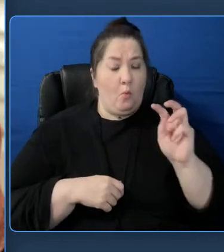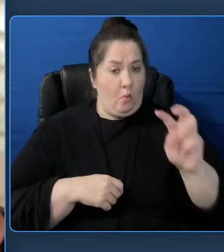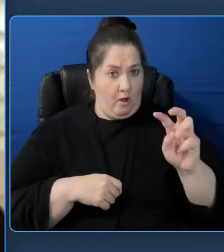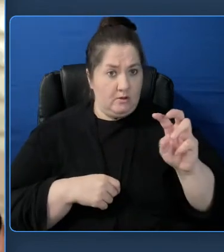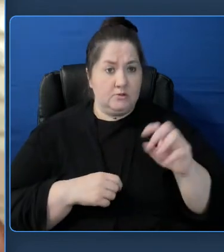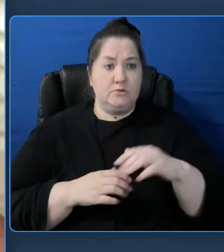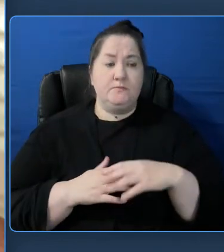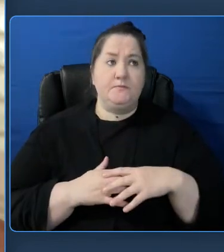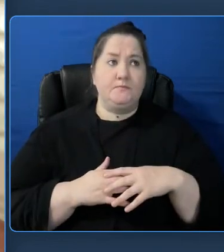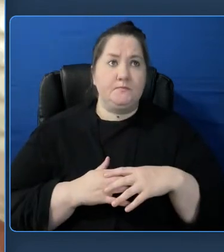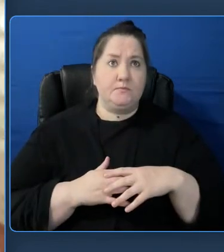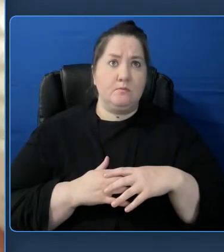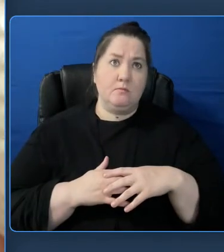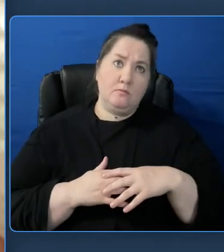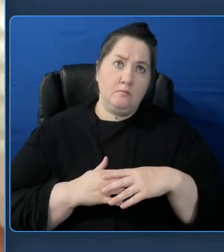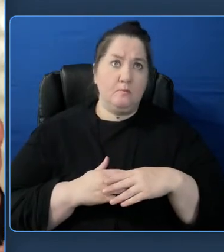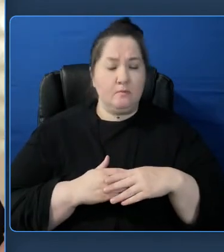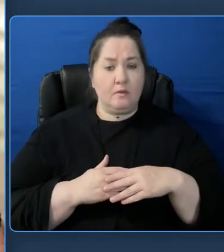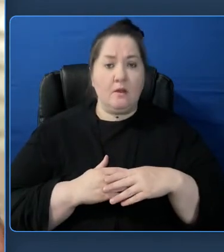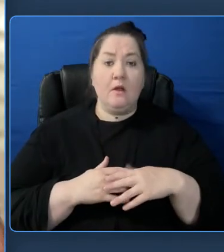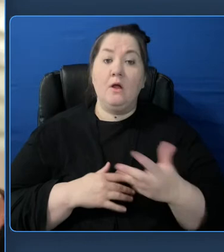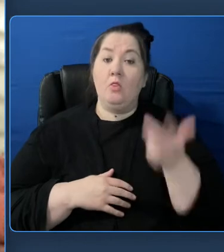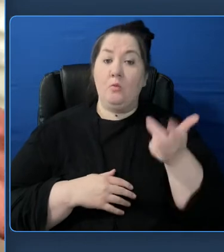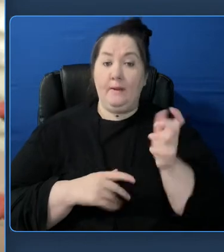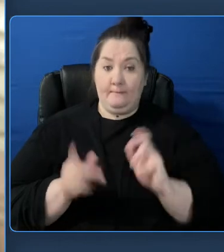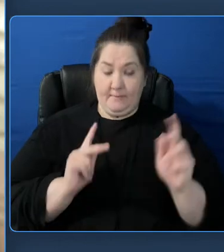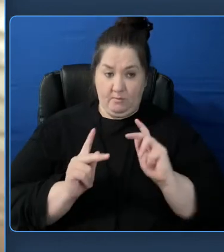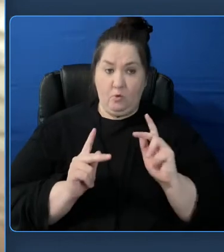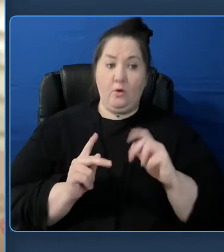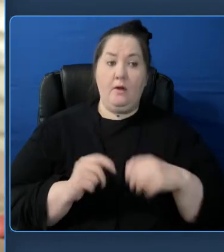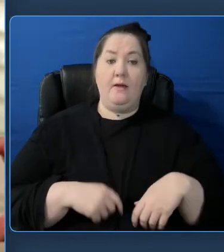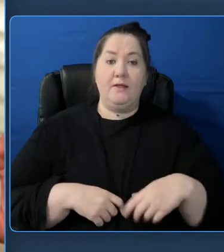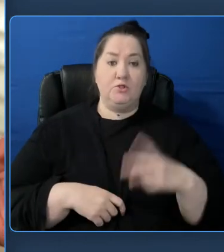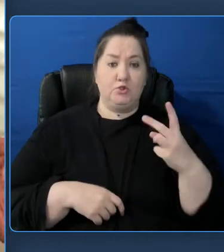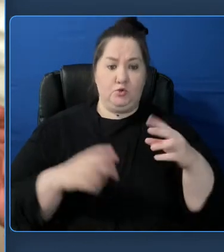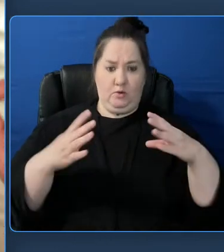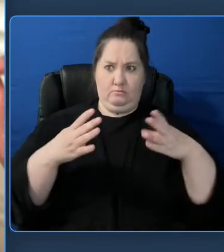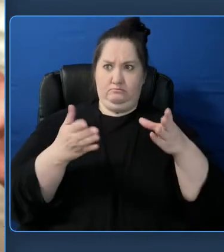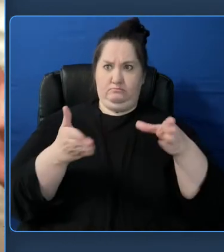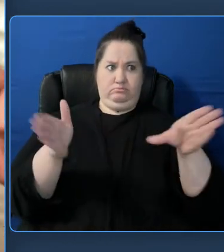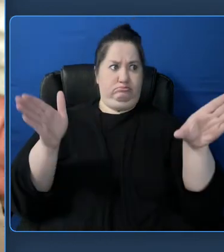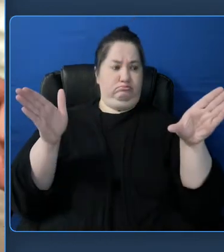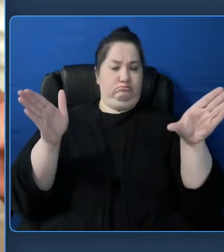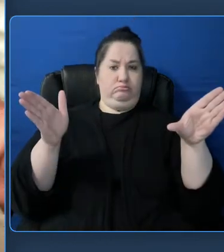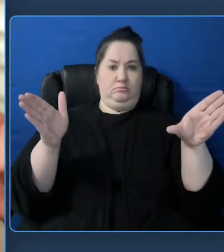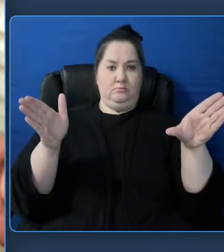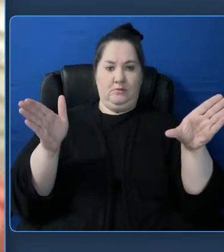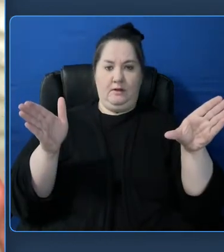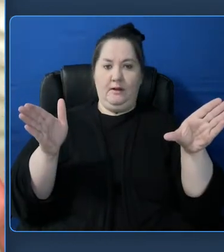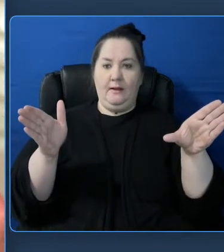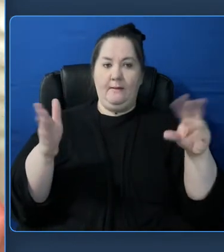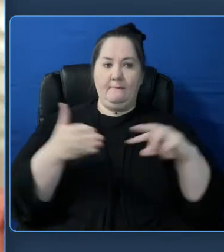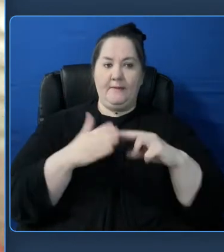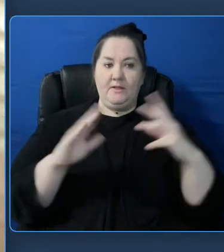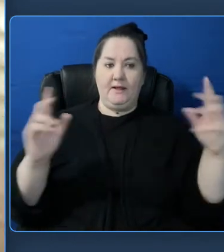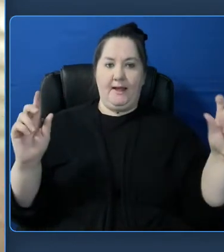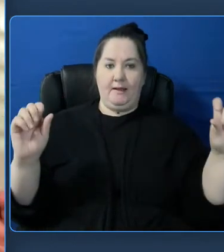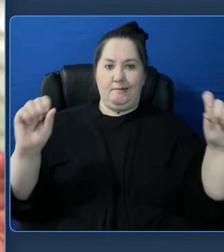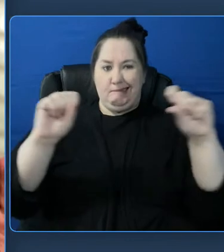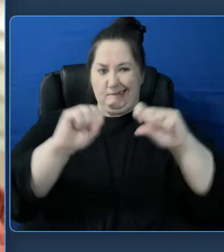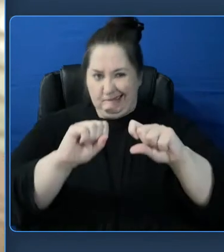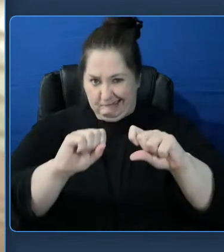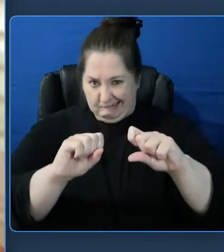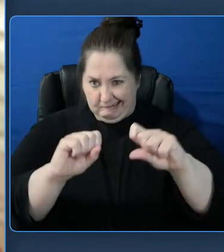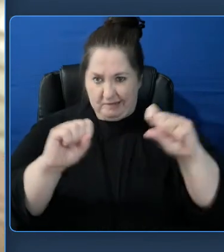if you're having 3 people and then you have these 2 wide cameras, make sure that the people on either side can't lean into your camera